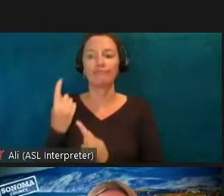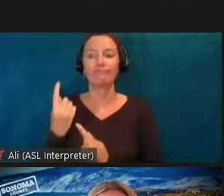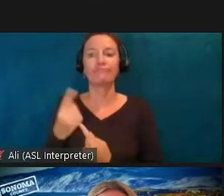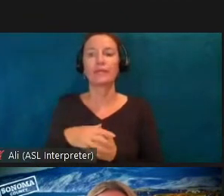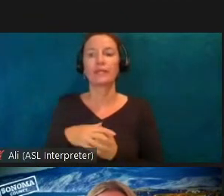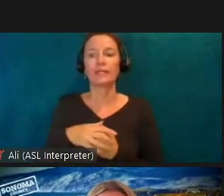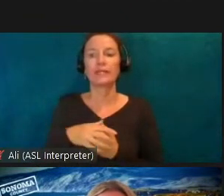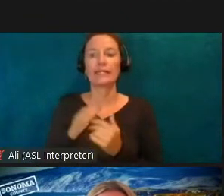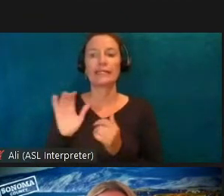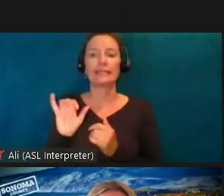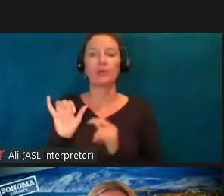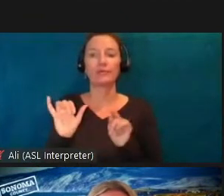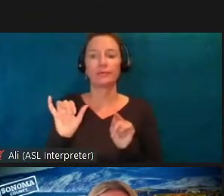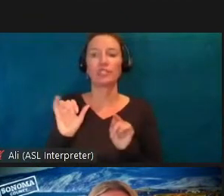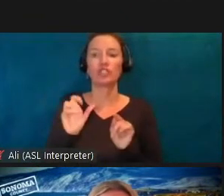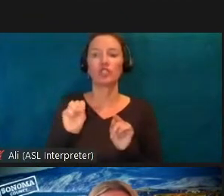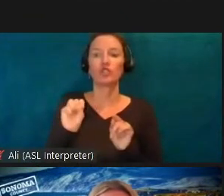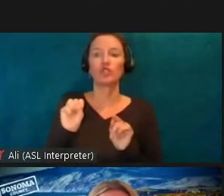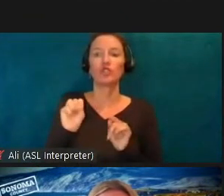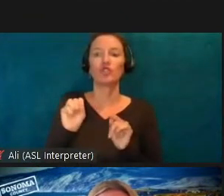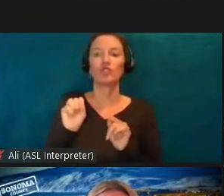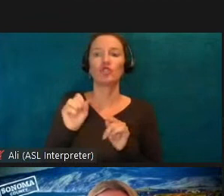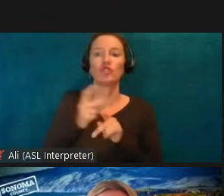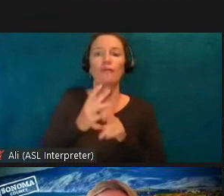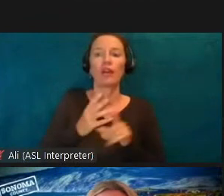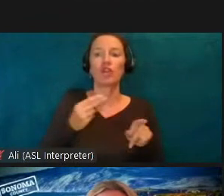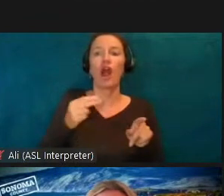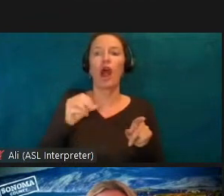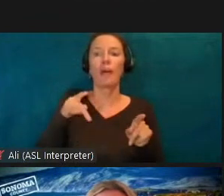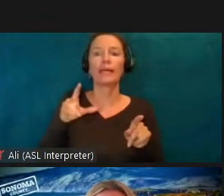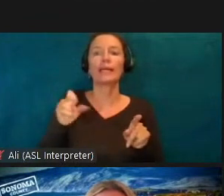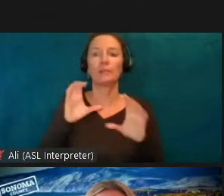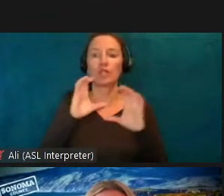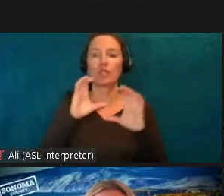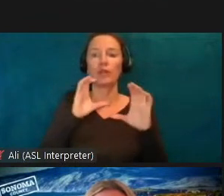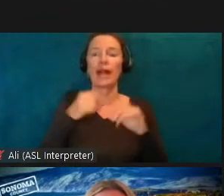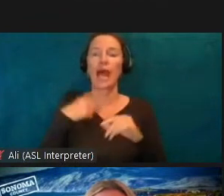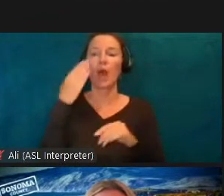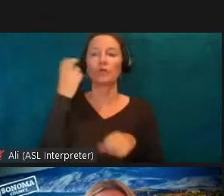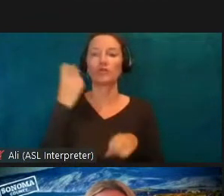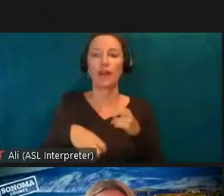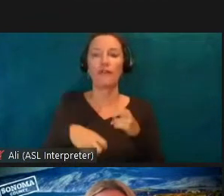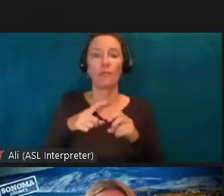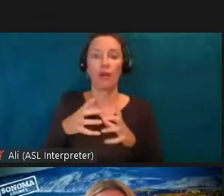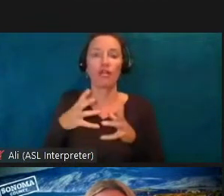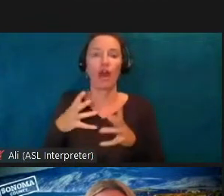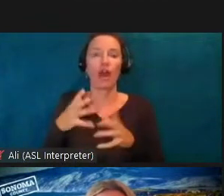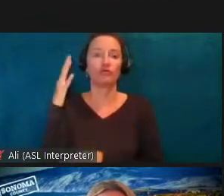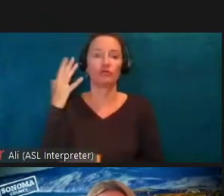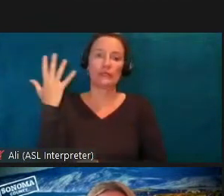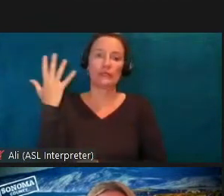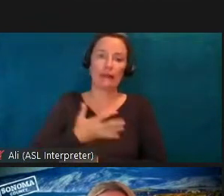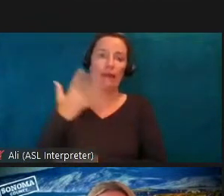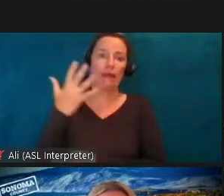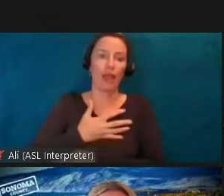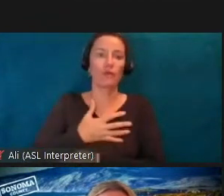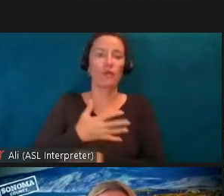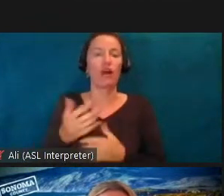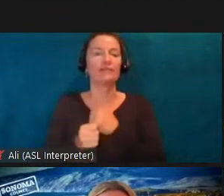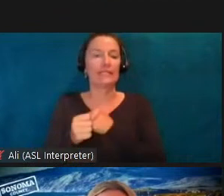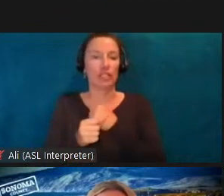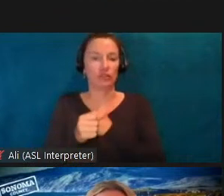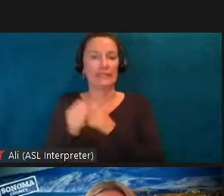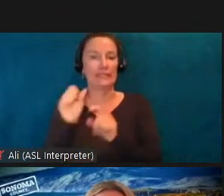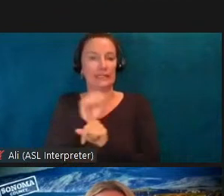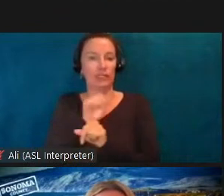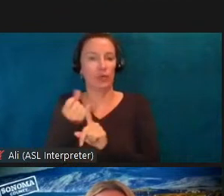similar to Supervisor Hopkins and what she's been communicating. I know it's tough, but there's a lot of down trees. There's a lot of hazards up